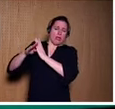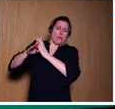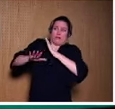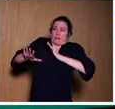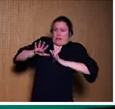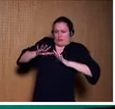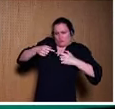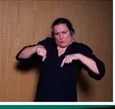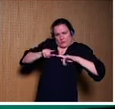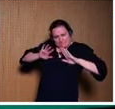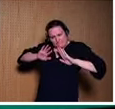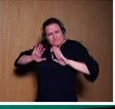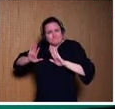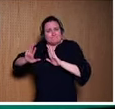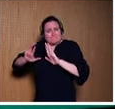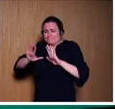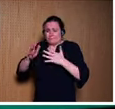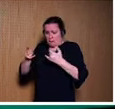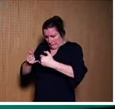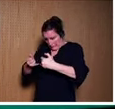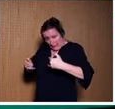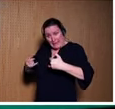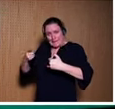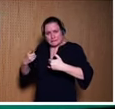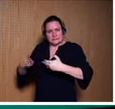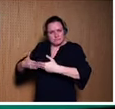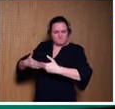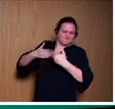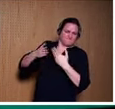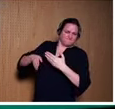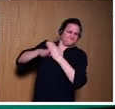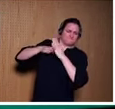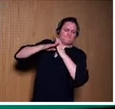sadly. Jack, what is your take on that?